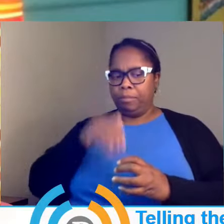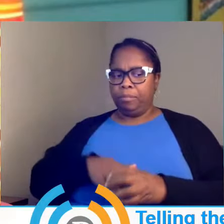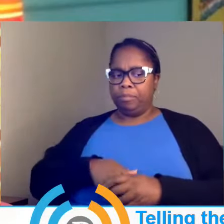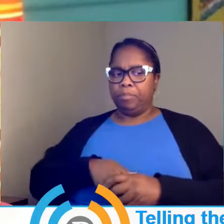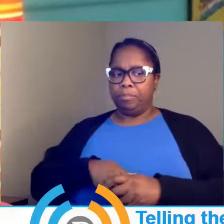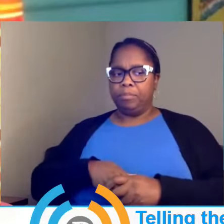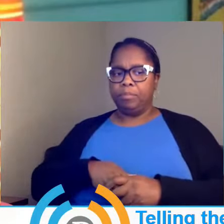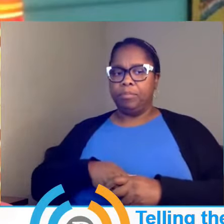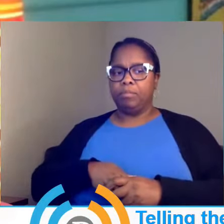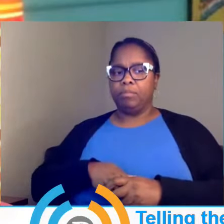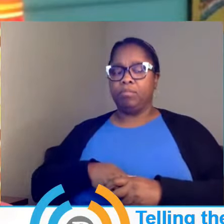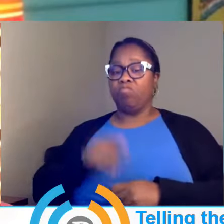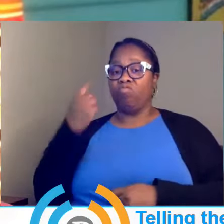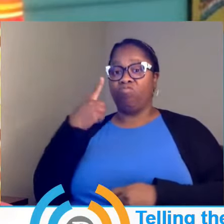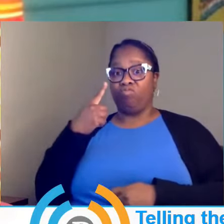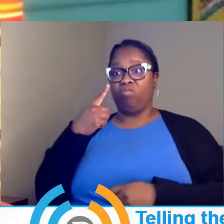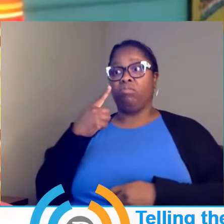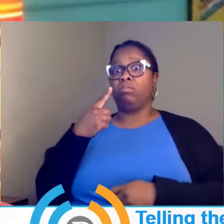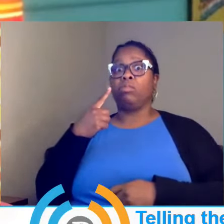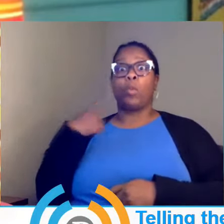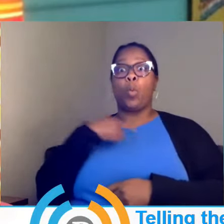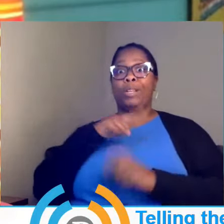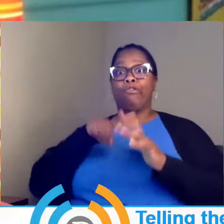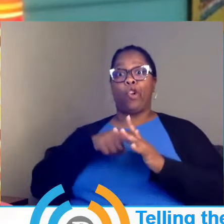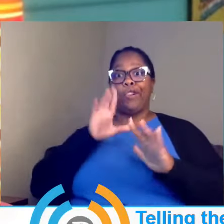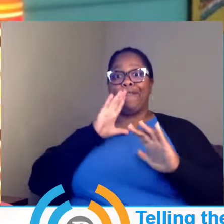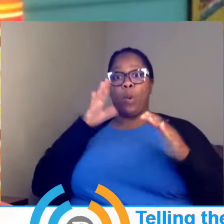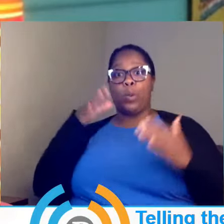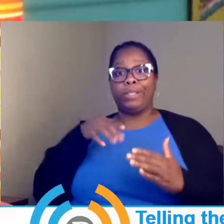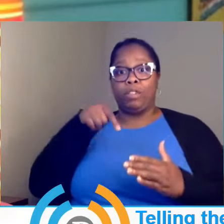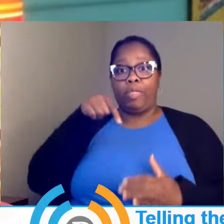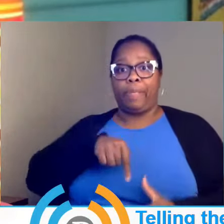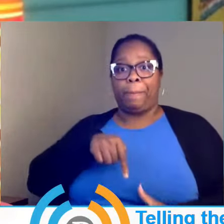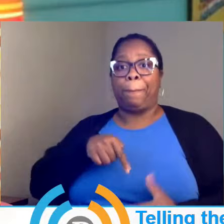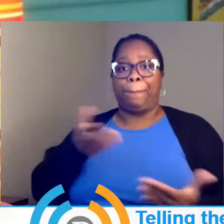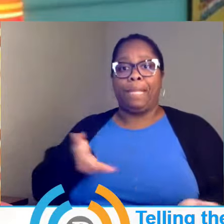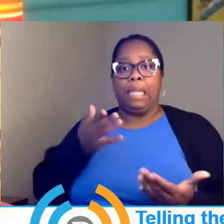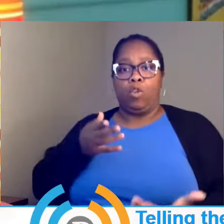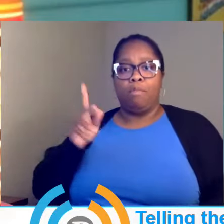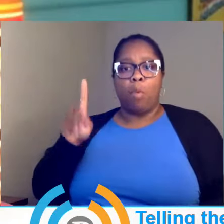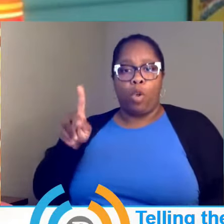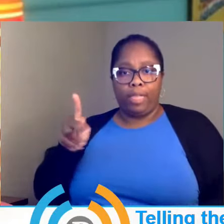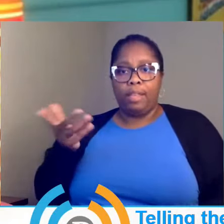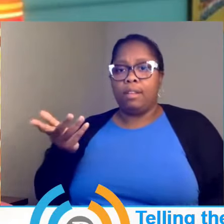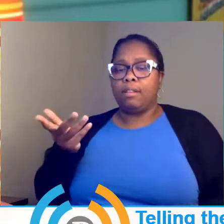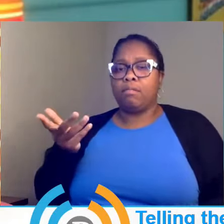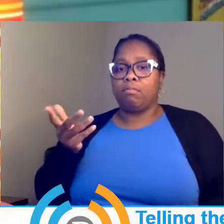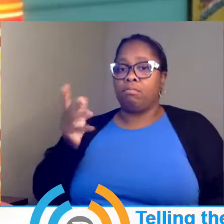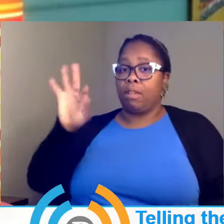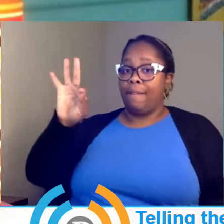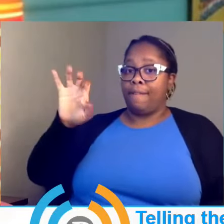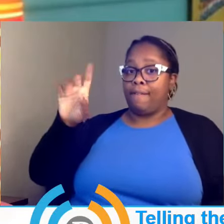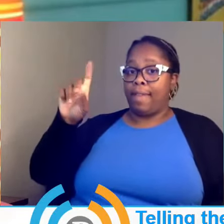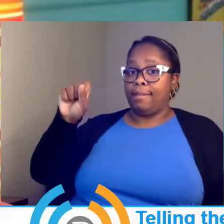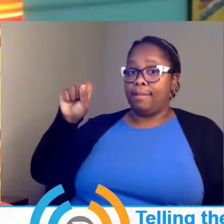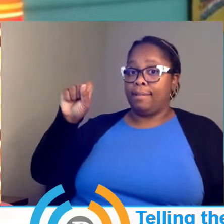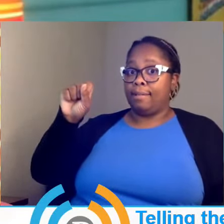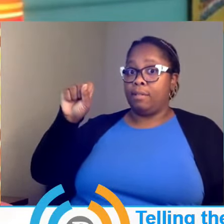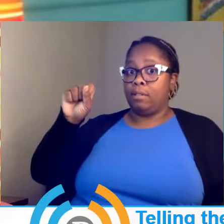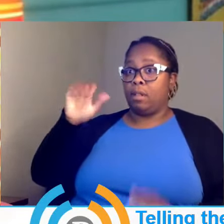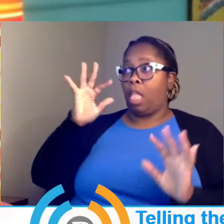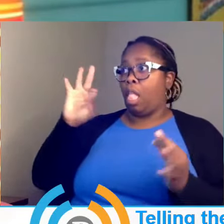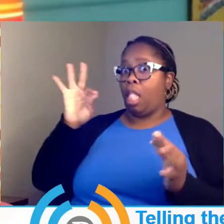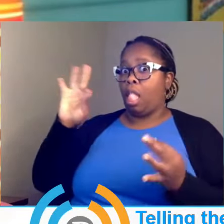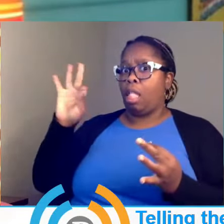focus began with here in Portland. And I don't think the feds were a detraction, but more or less a